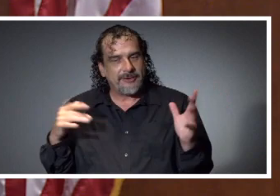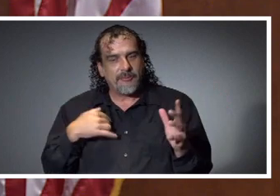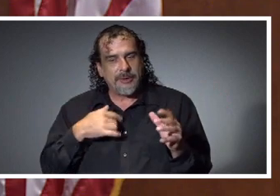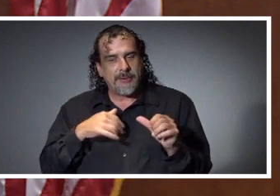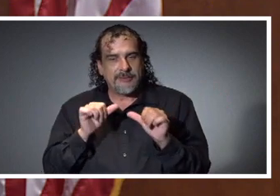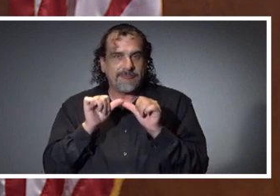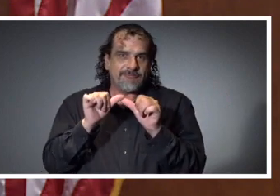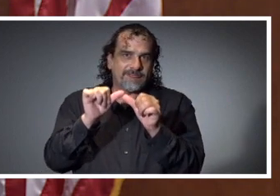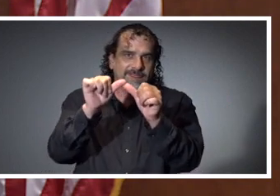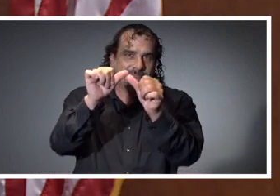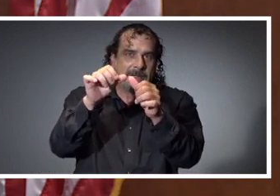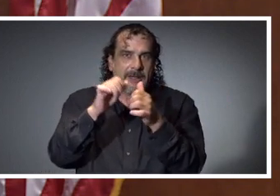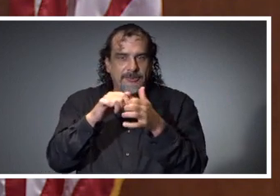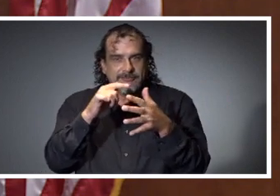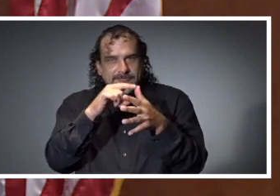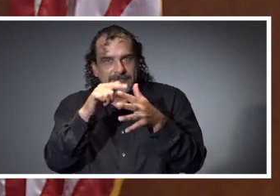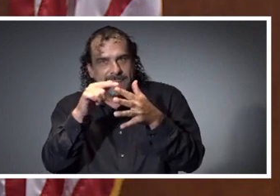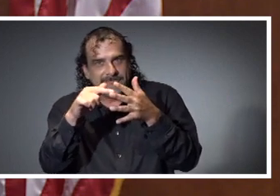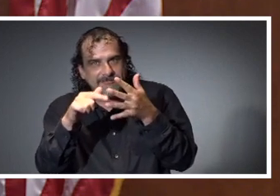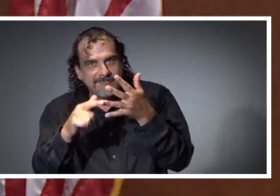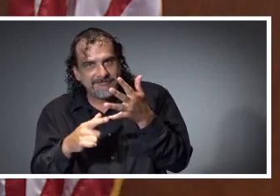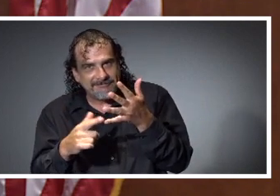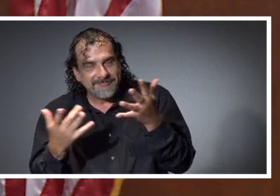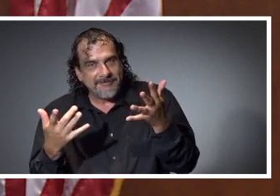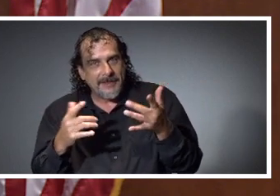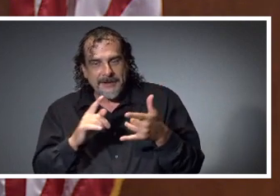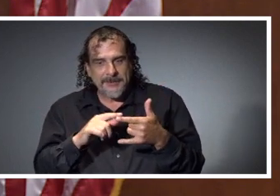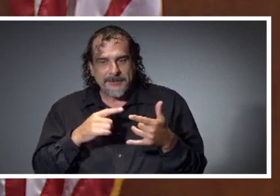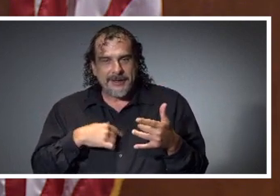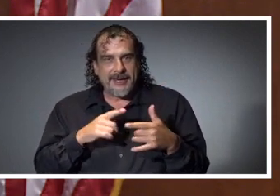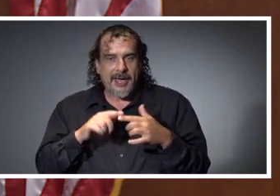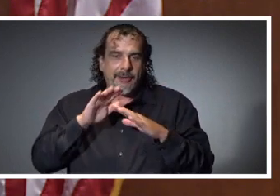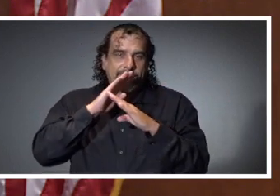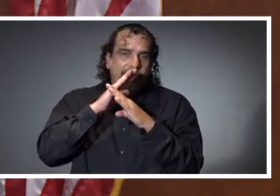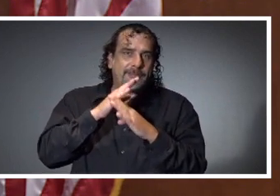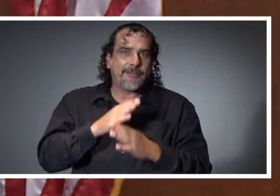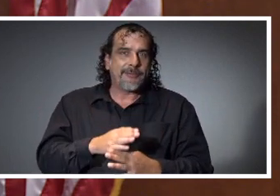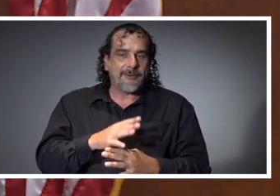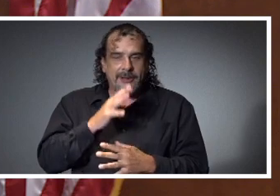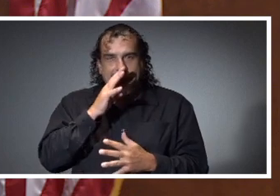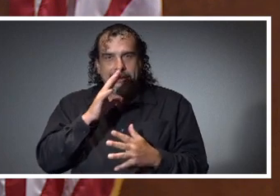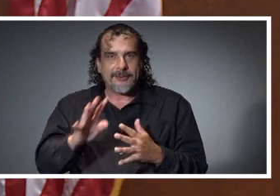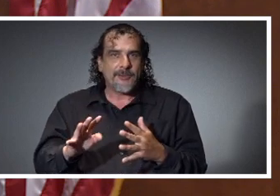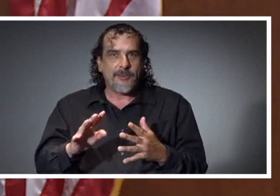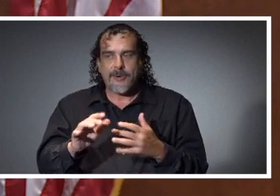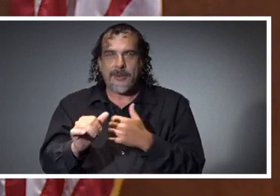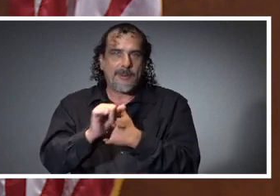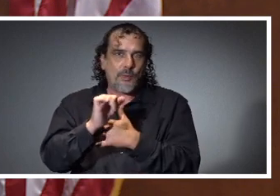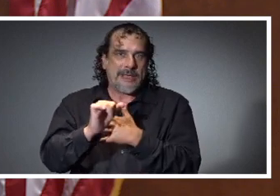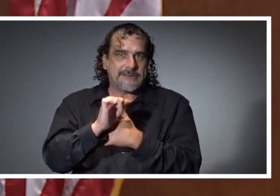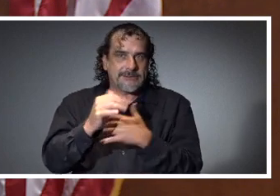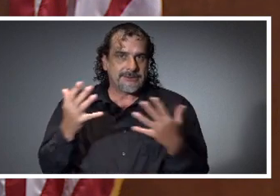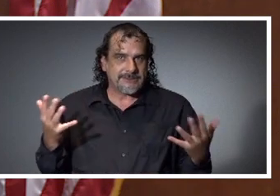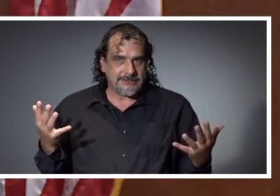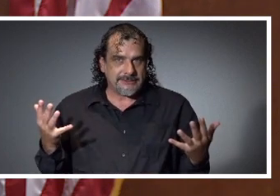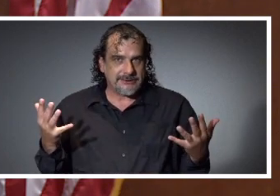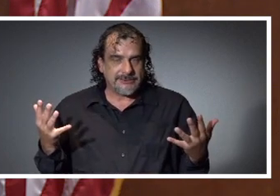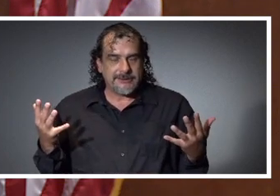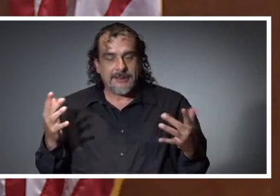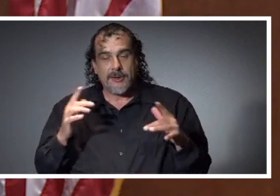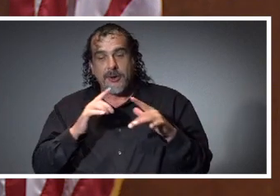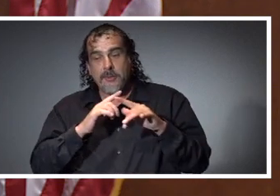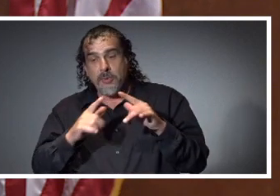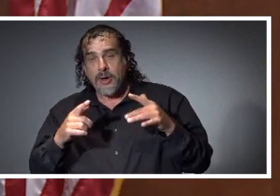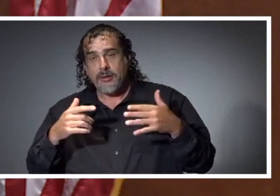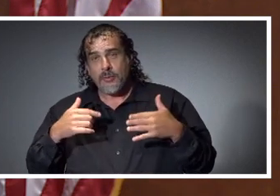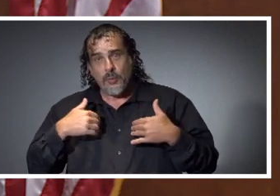things. We cannot rest easy, and we cannot start to ignore the risks that are out there. But we can be